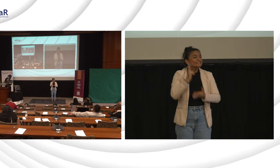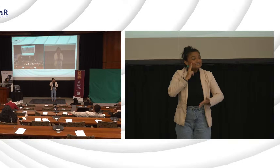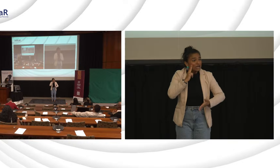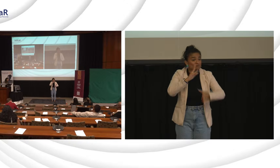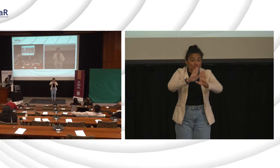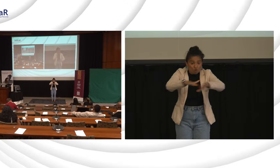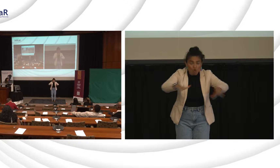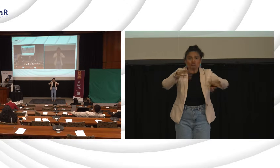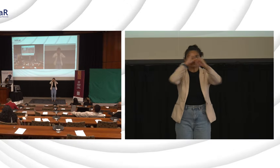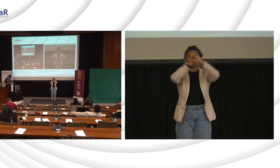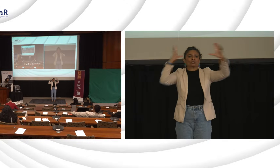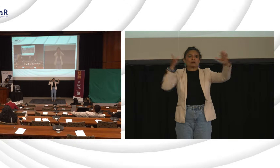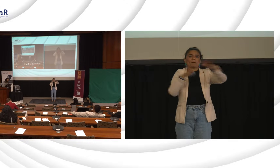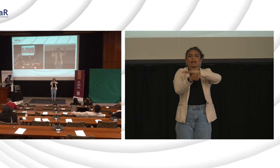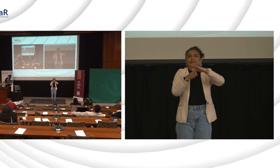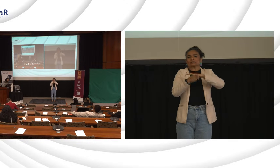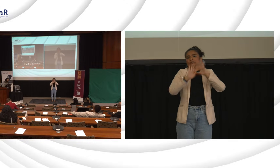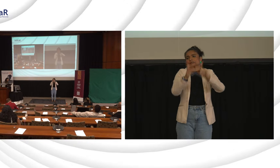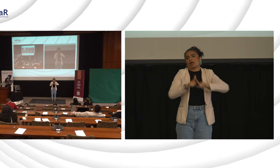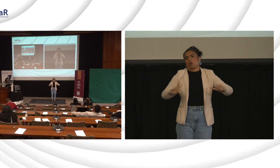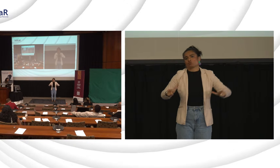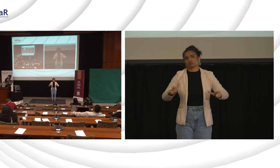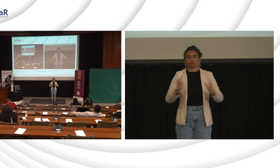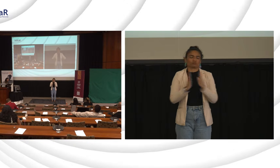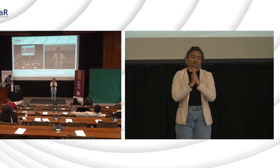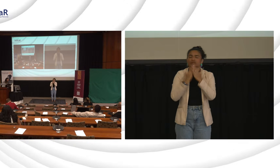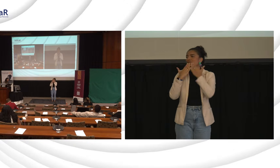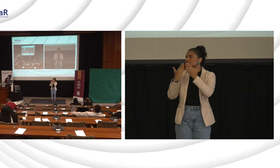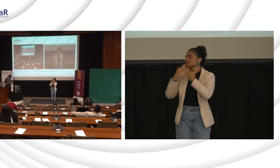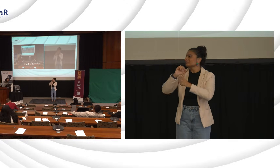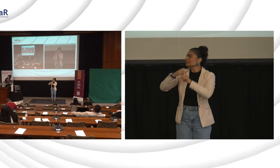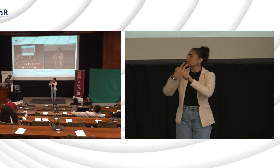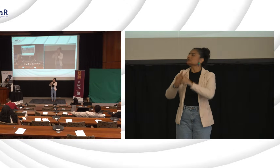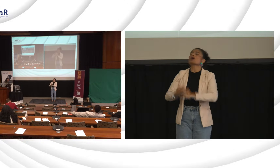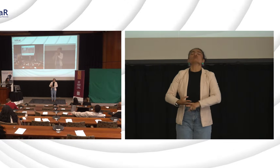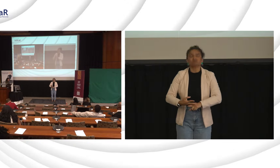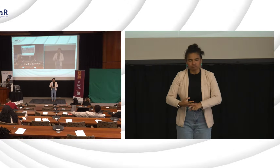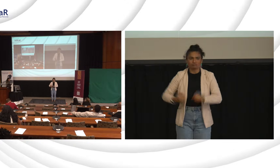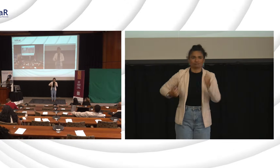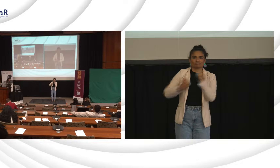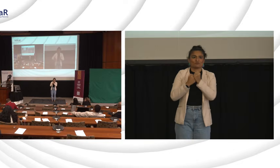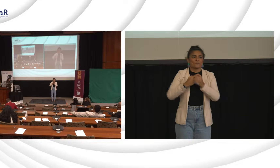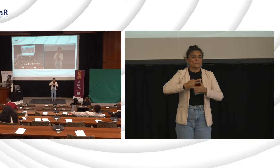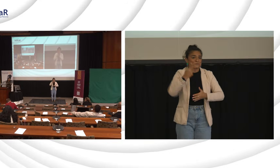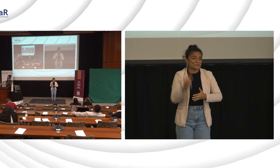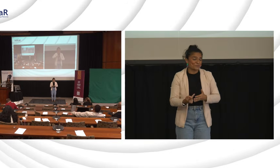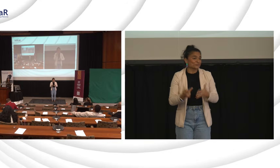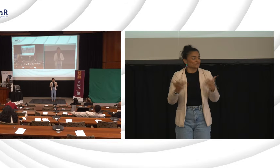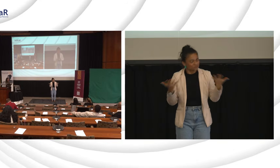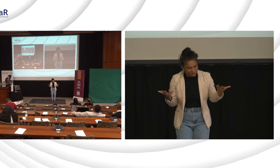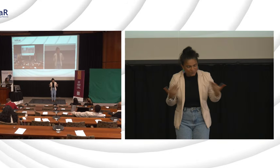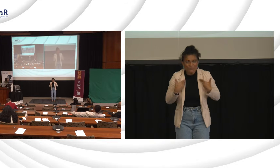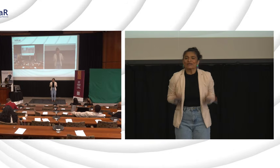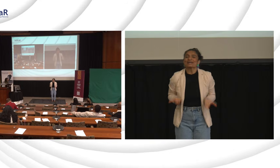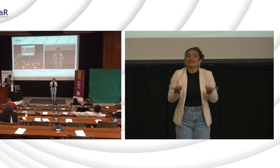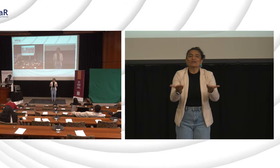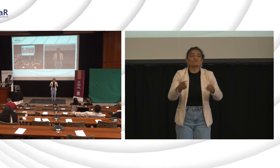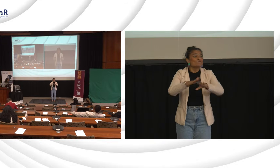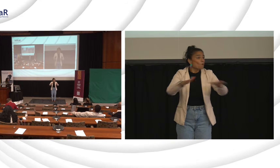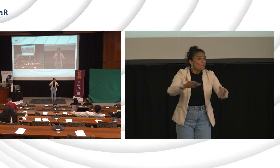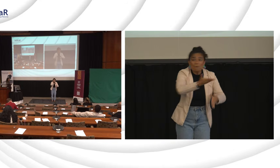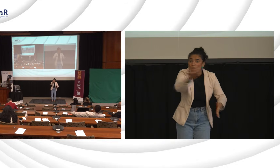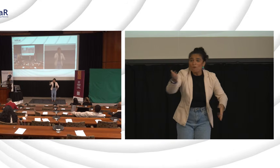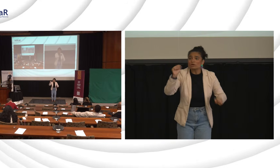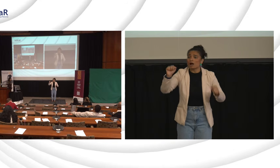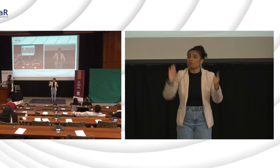with SADiLaR. This is not just a HandLab project. This is a mission and a vision that we had for access for our deaf children in